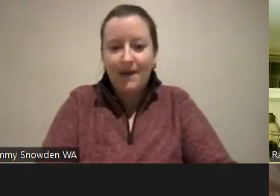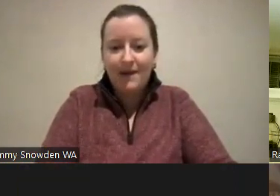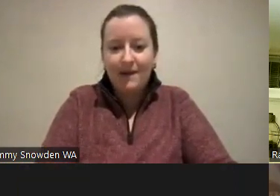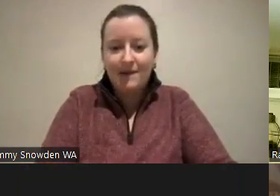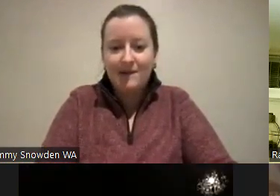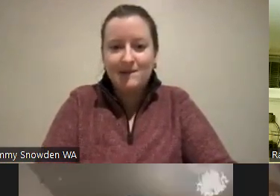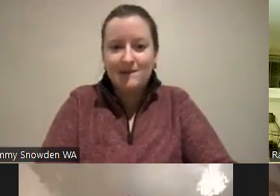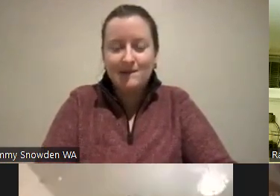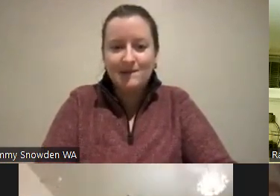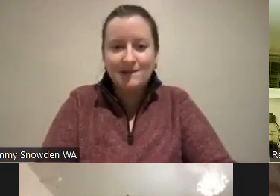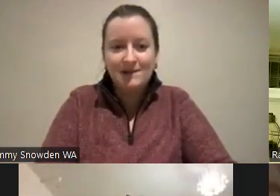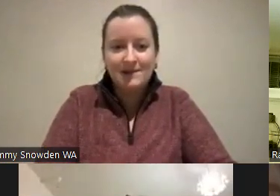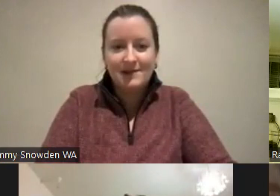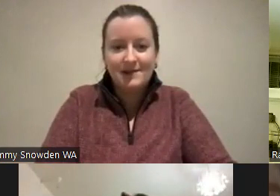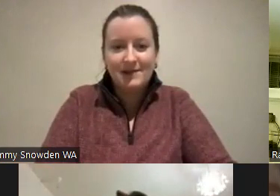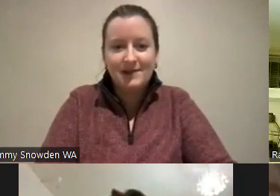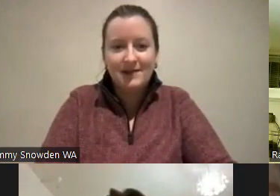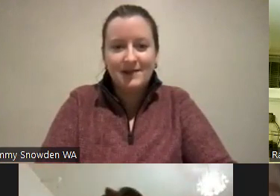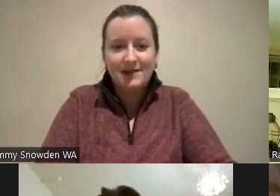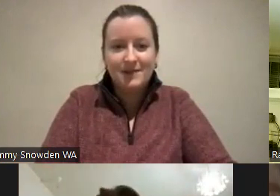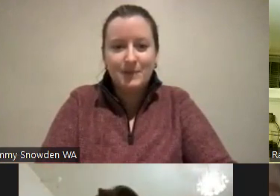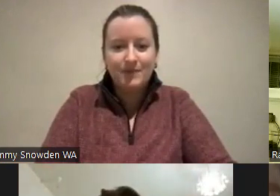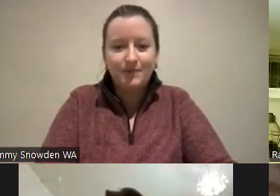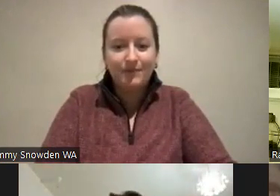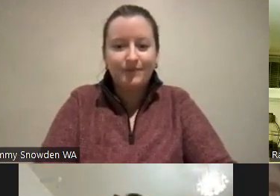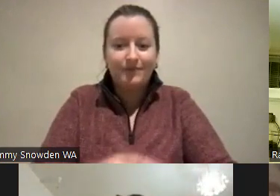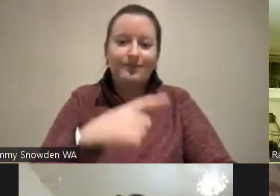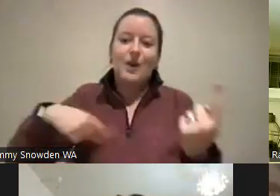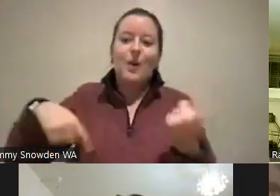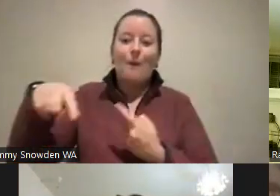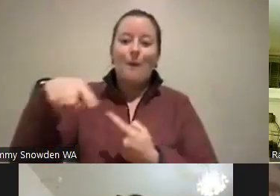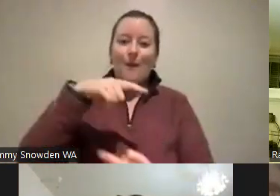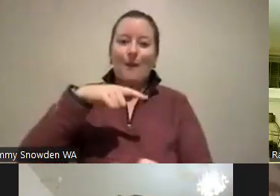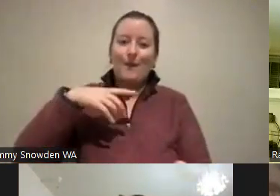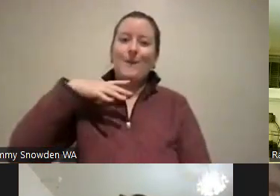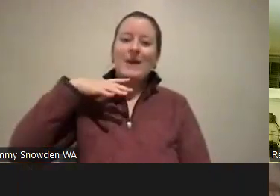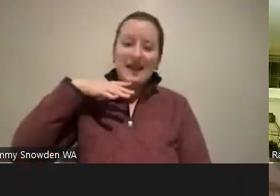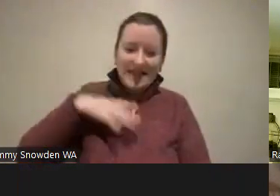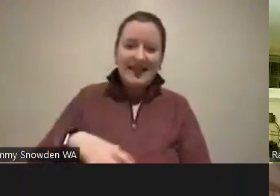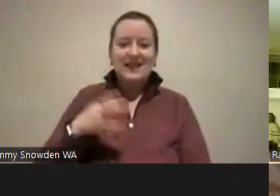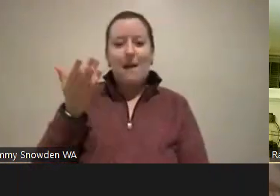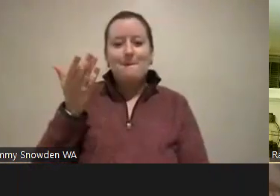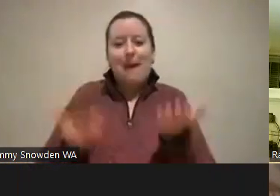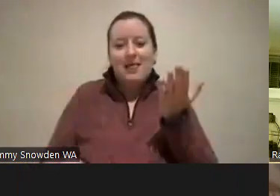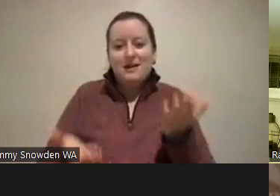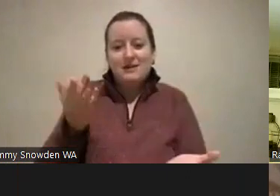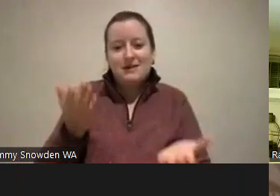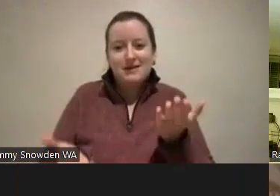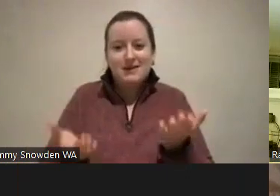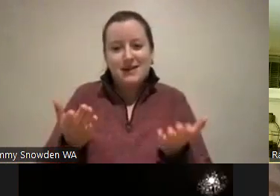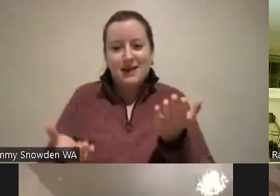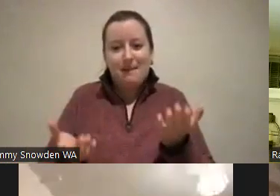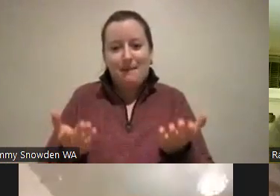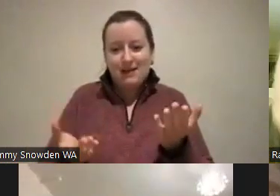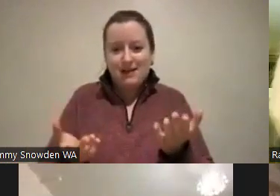Thank you. Hello. So we all need a bit of balance in our life. For anyone who has got balance, if you'd like to bring